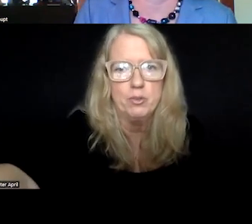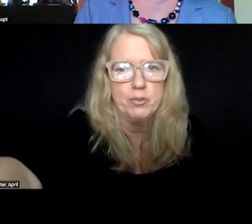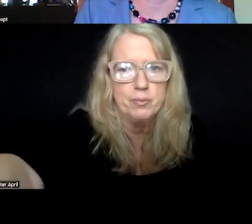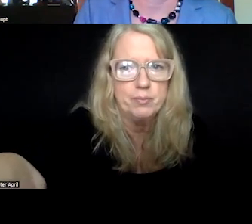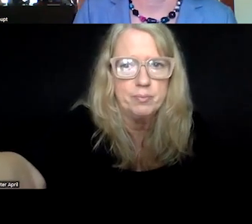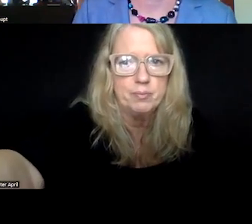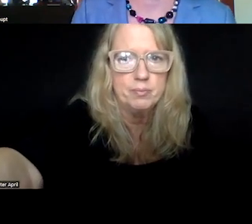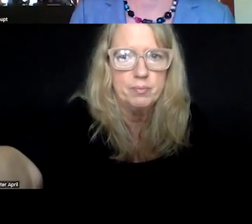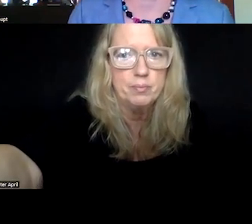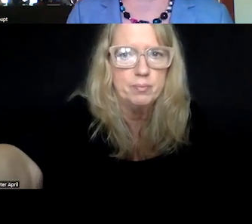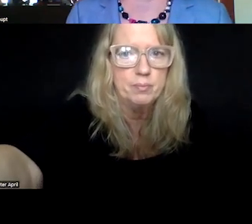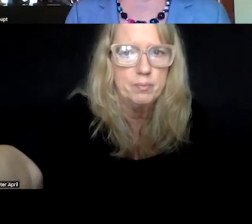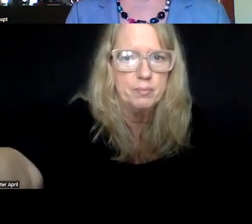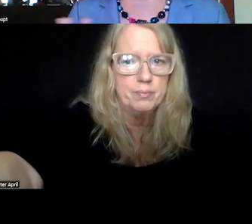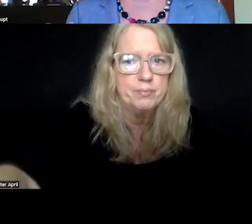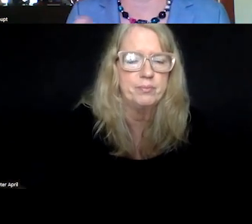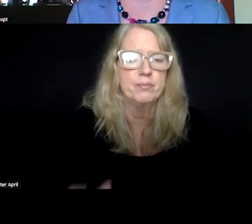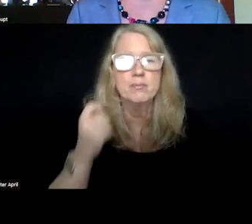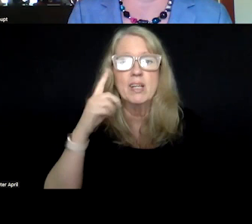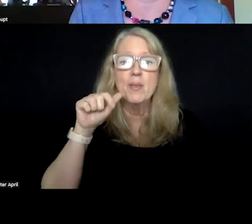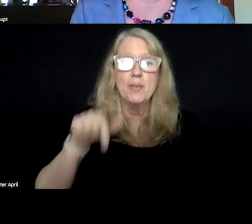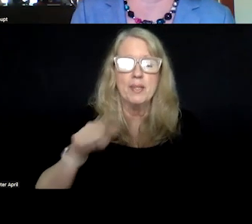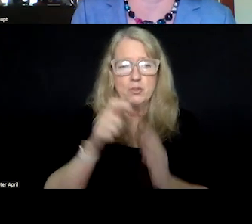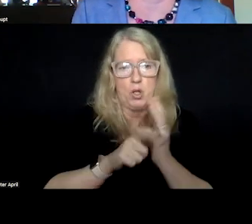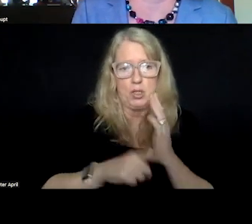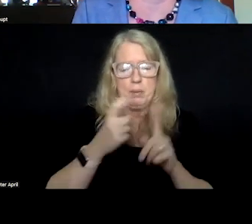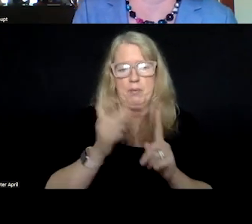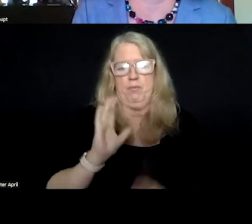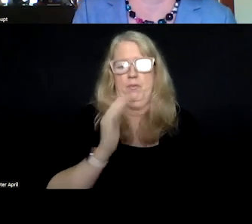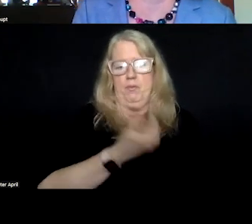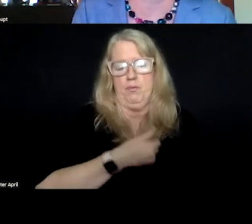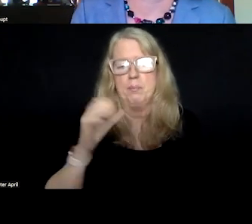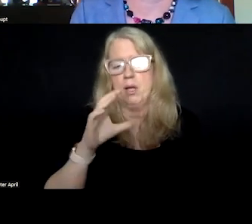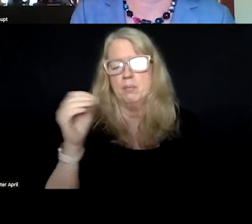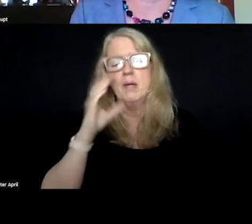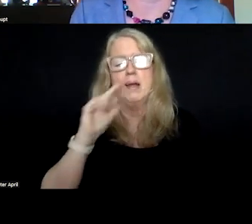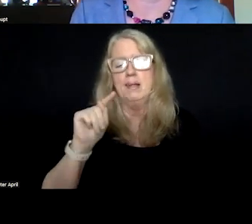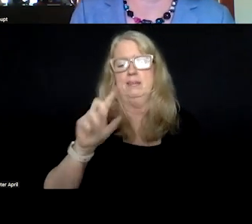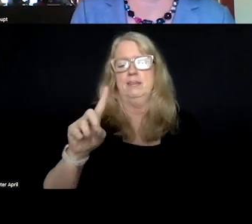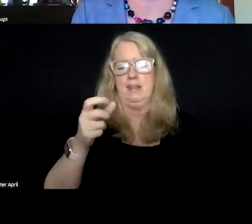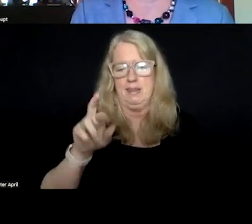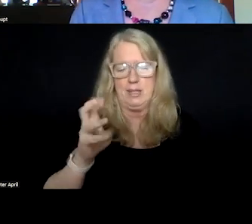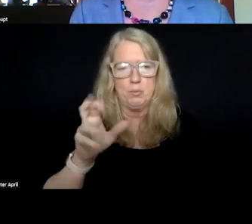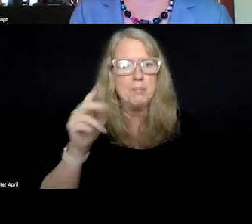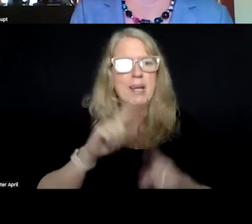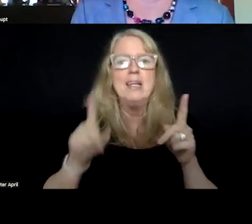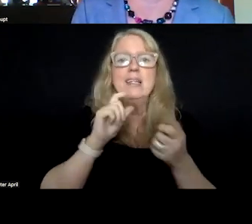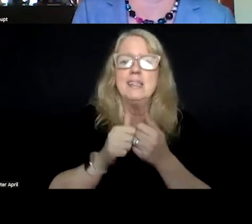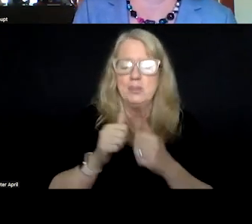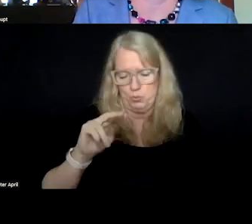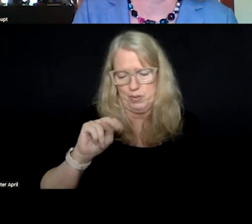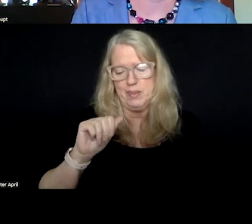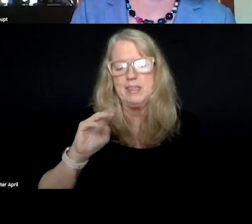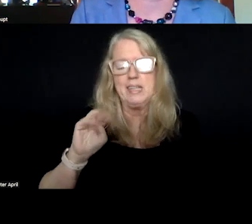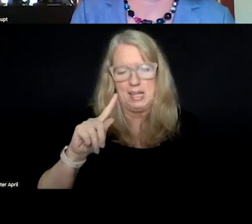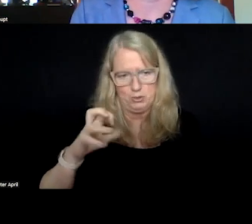kind. This is an article actually brought to us by our colleague Ted Lutterman. He's with the Nashville Research